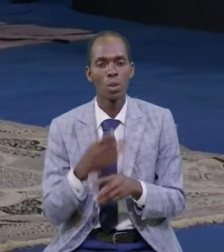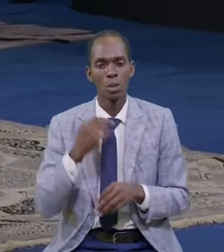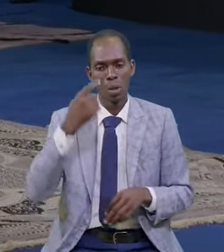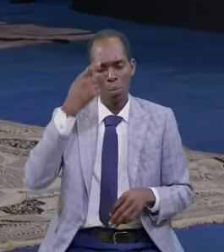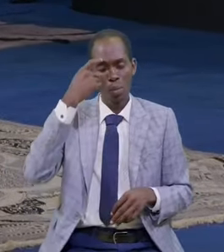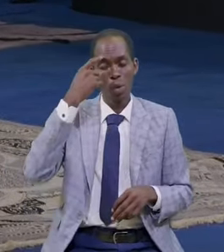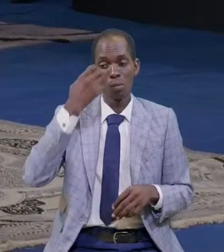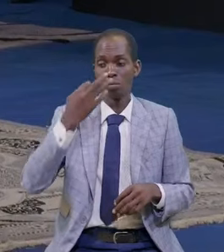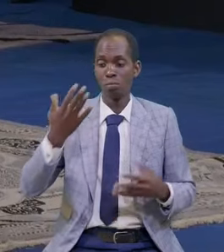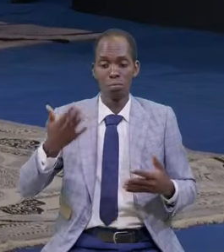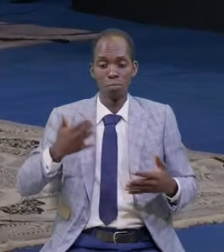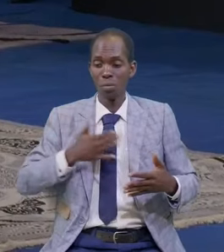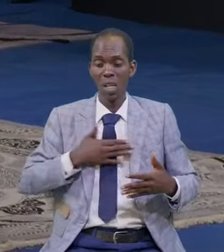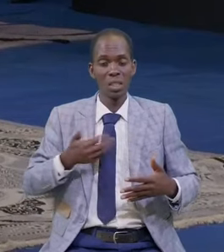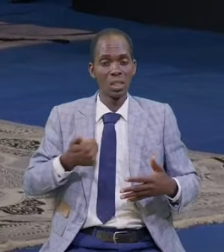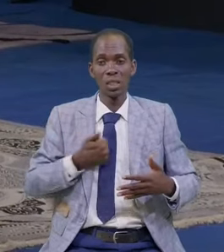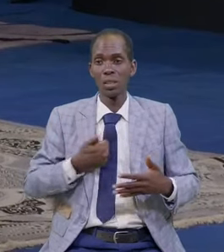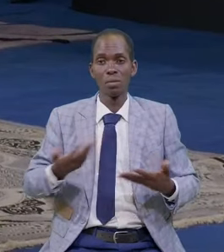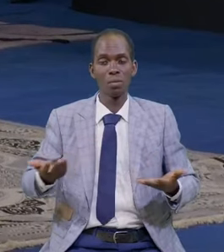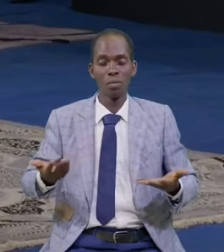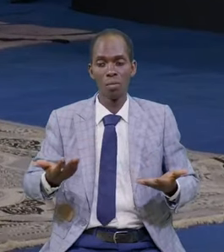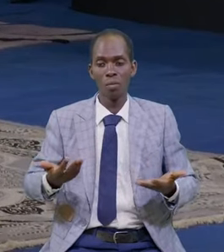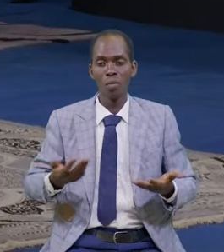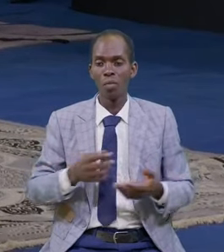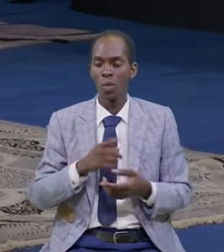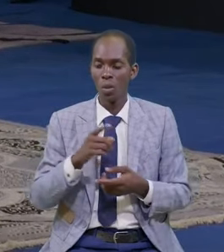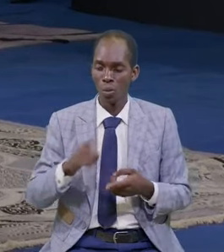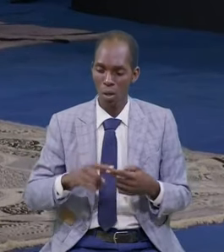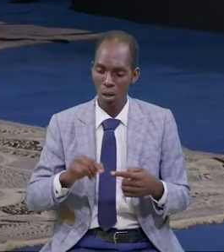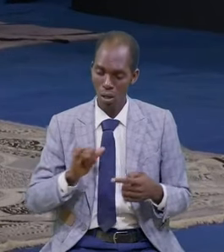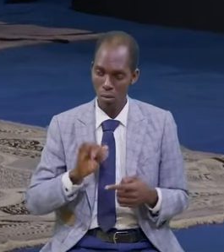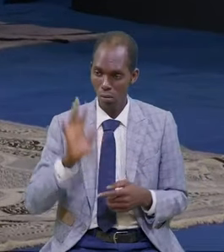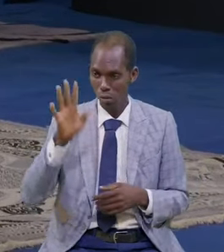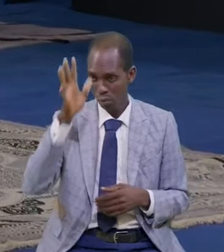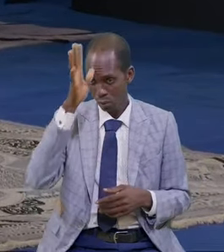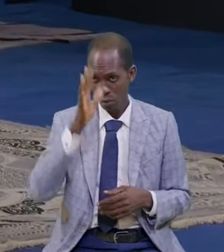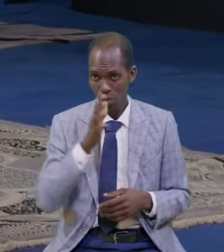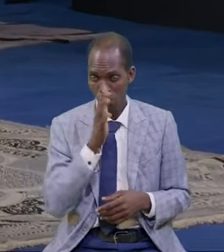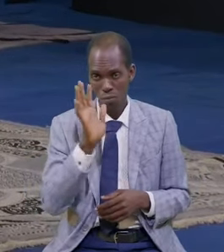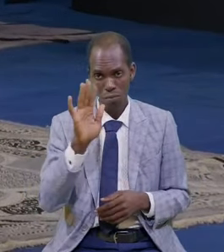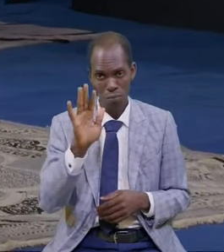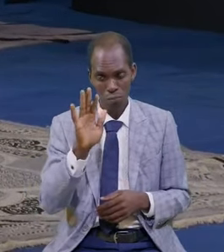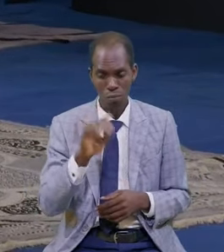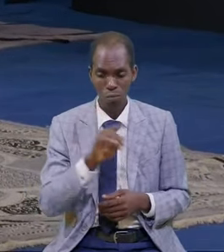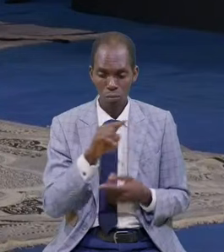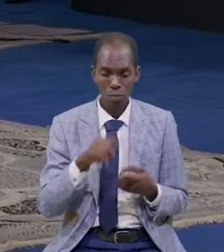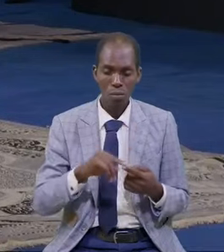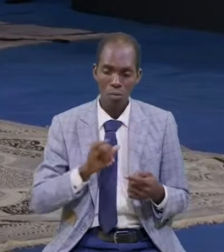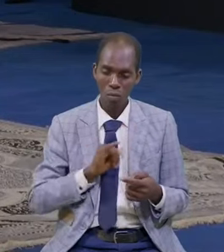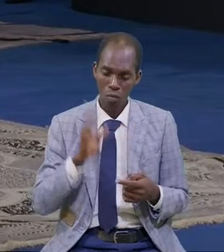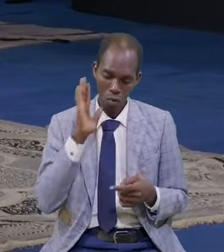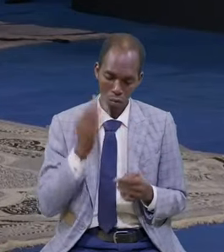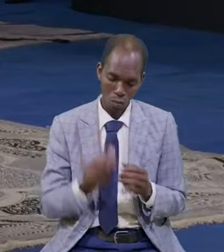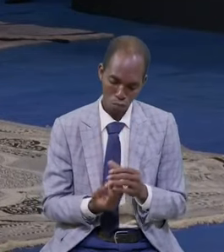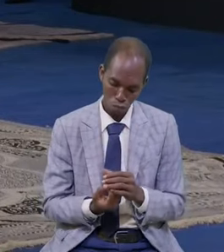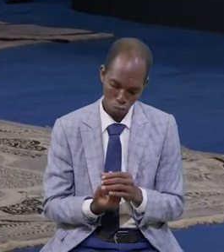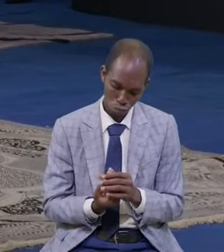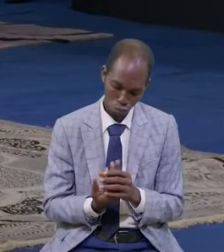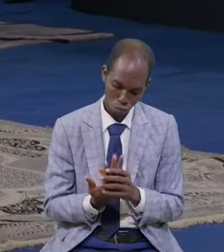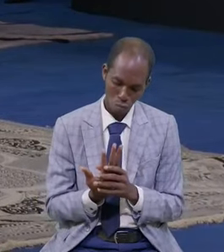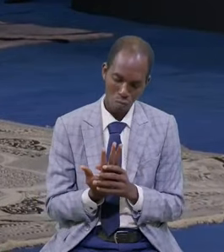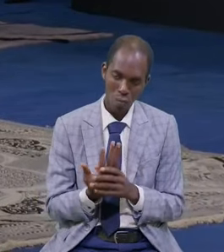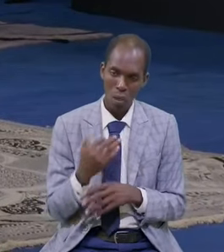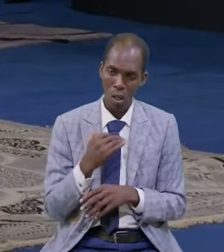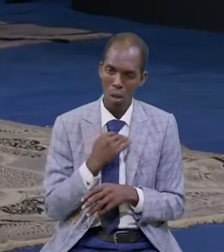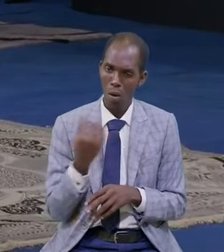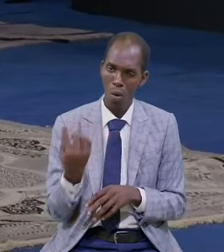mommy when I was growing up I just to see what my dad was doing he